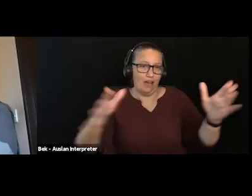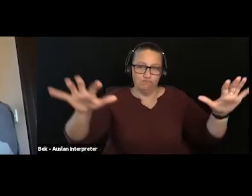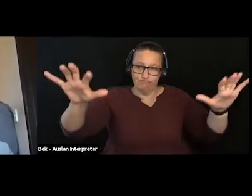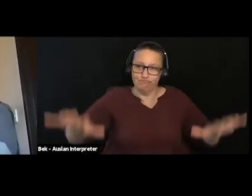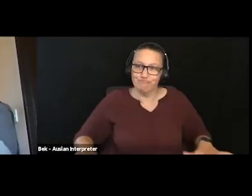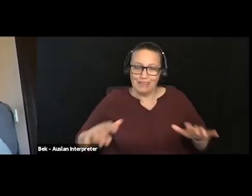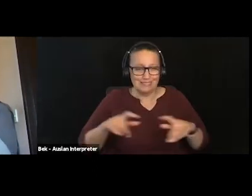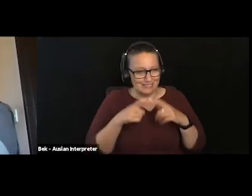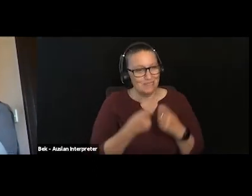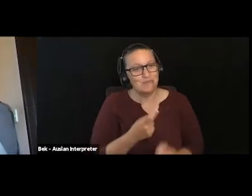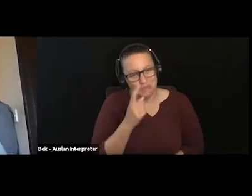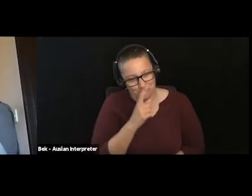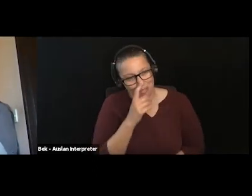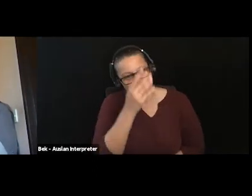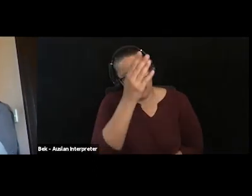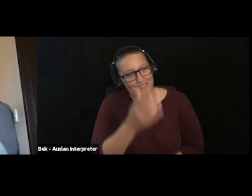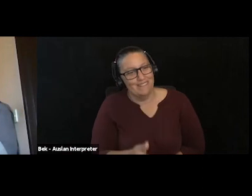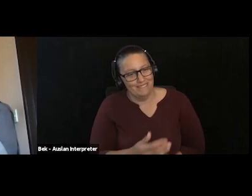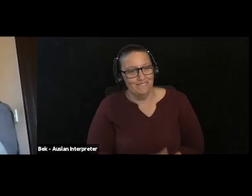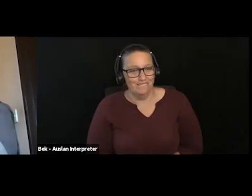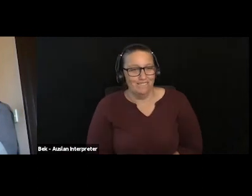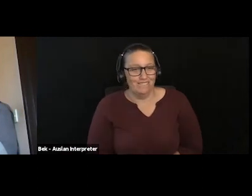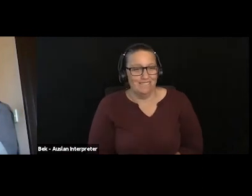have working across the project.